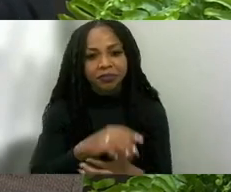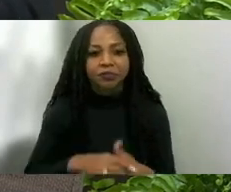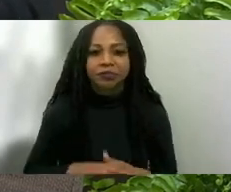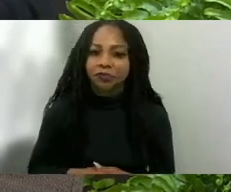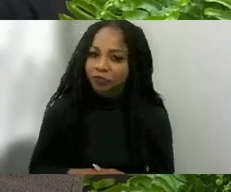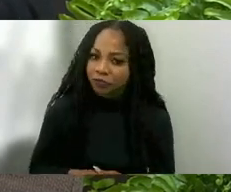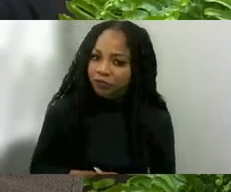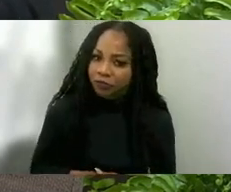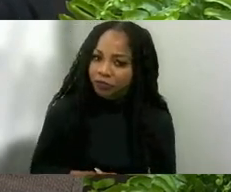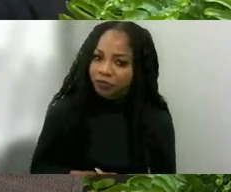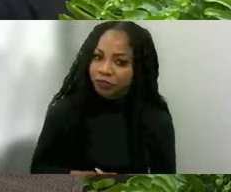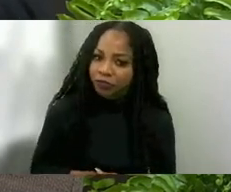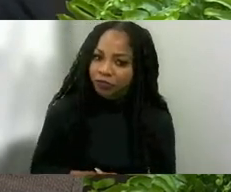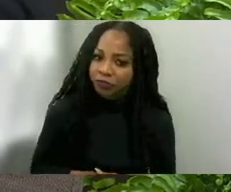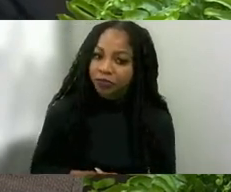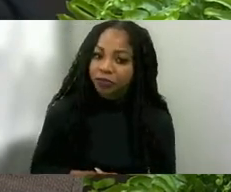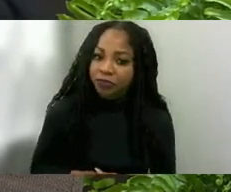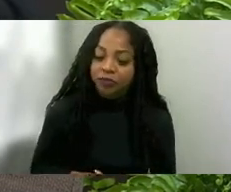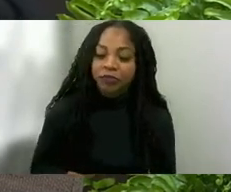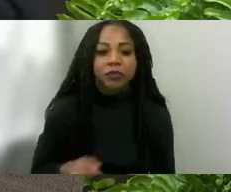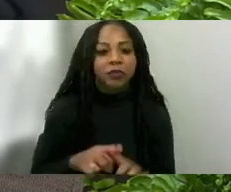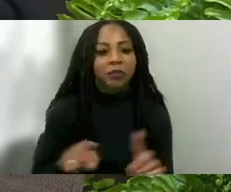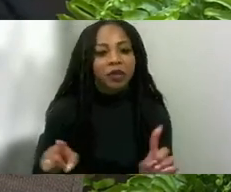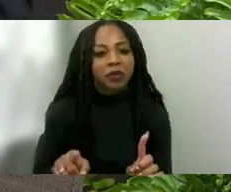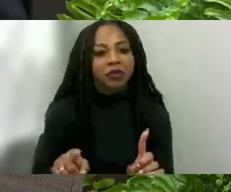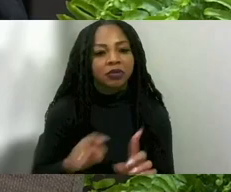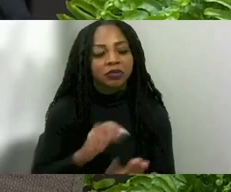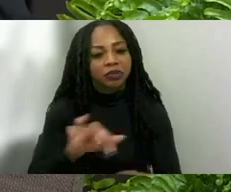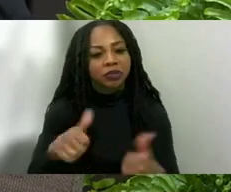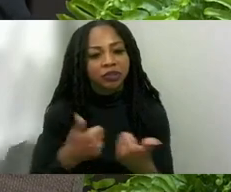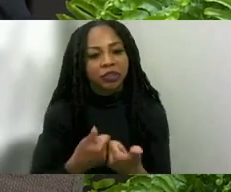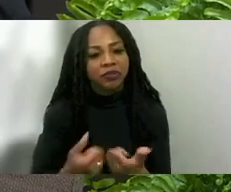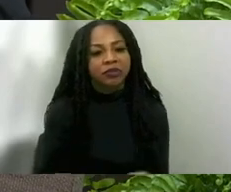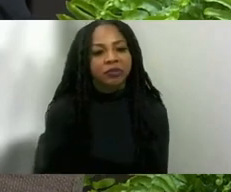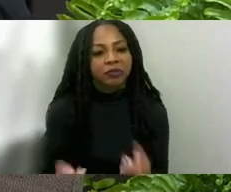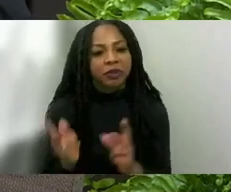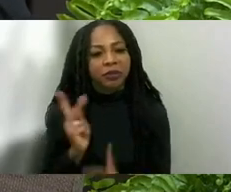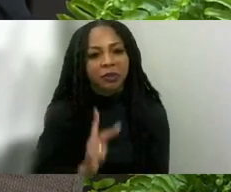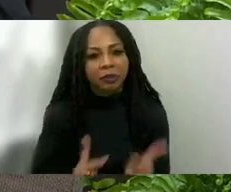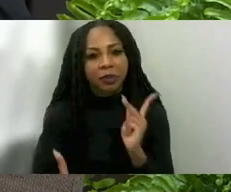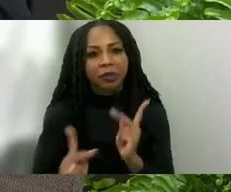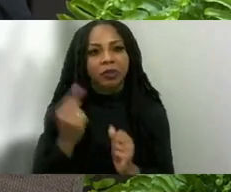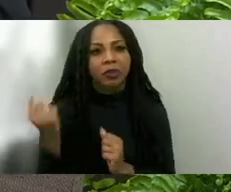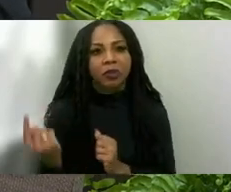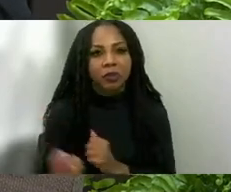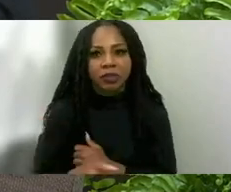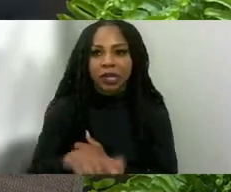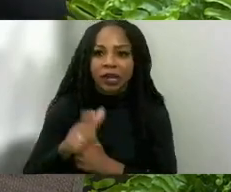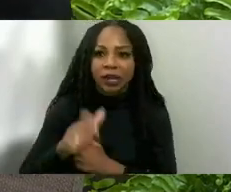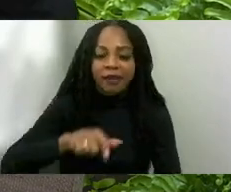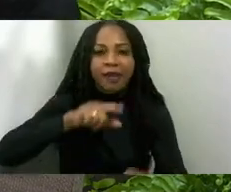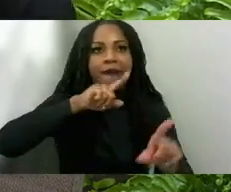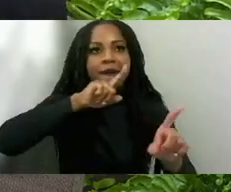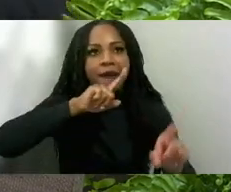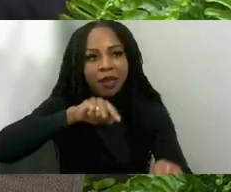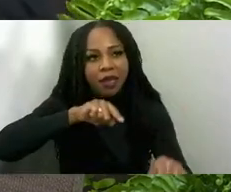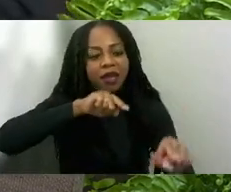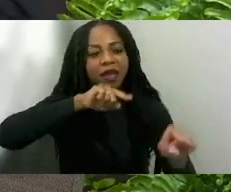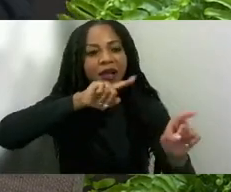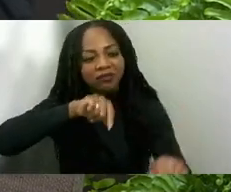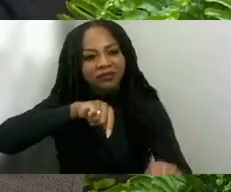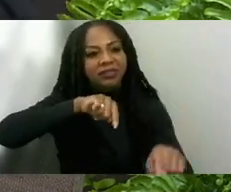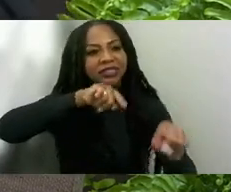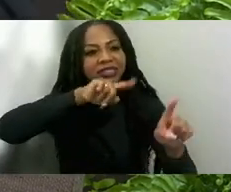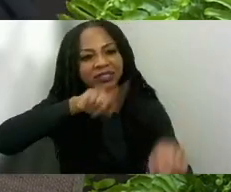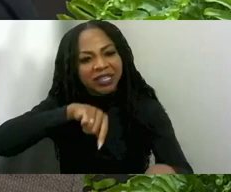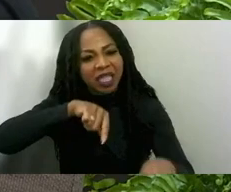liked the people. But it was difficult for a lot of people to constantly answer so many questions, and sometimes measuring the